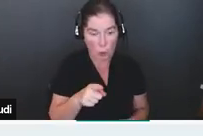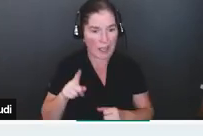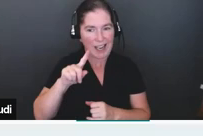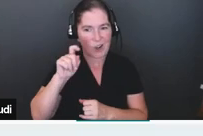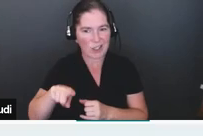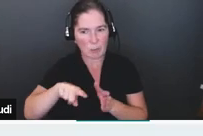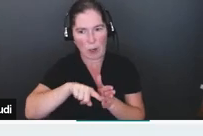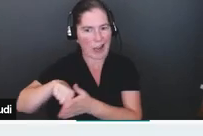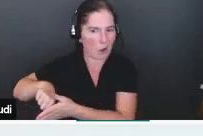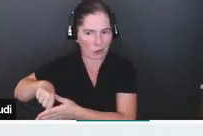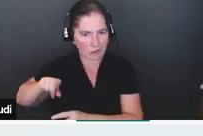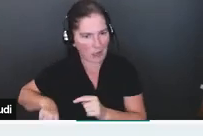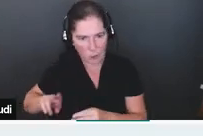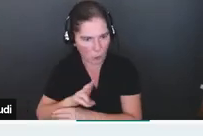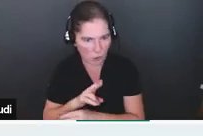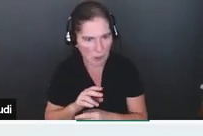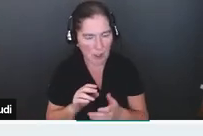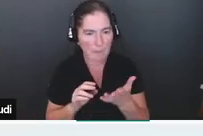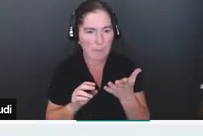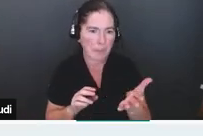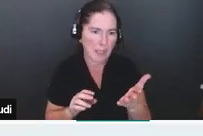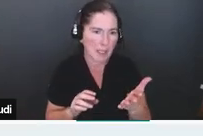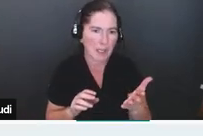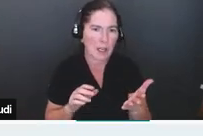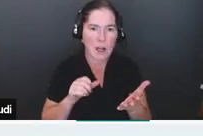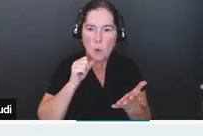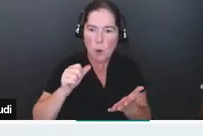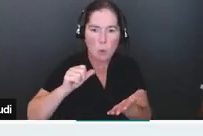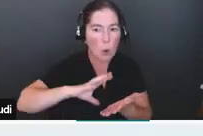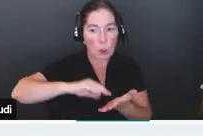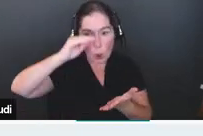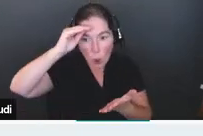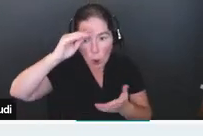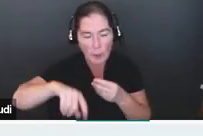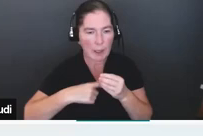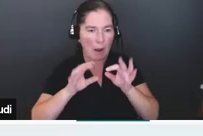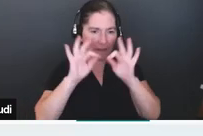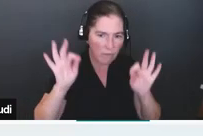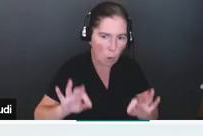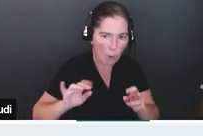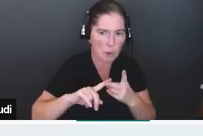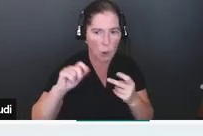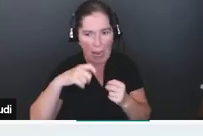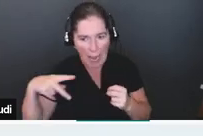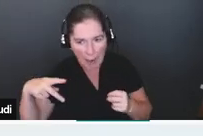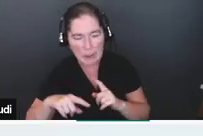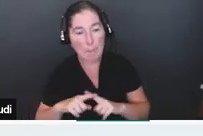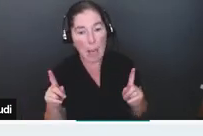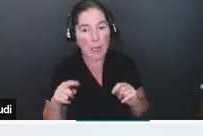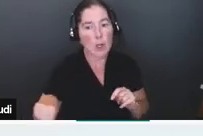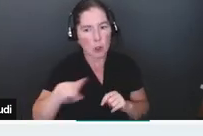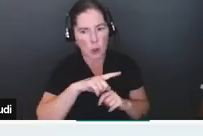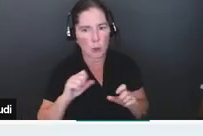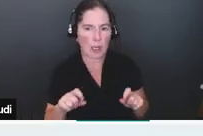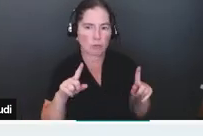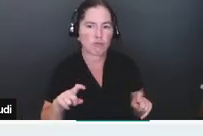cool things. This again is not the place where we're gonna learn about forms or the other apps, but this is a cool thing that now I can go explore and I can